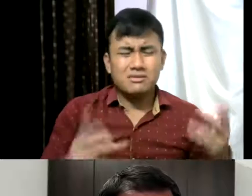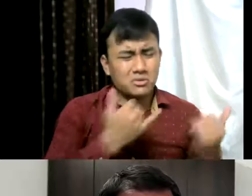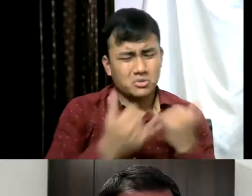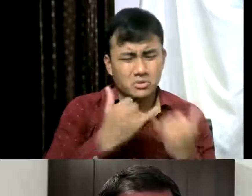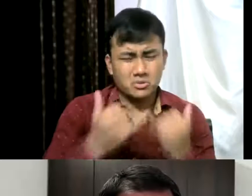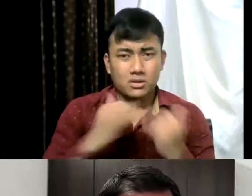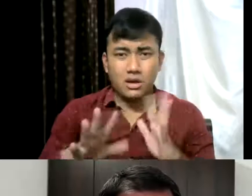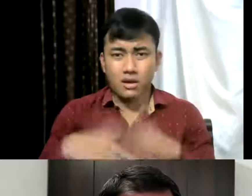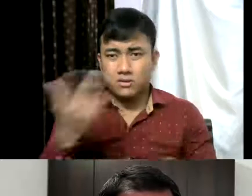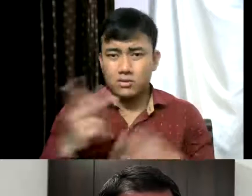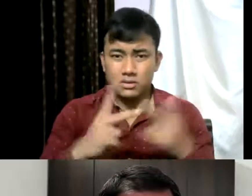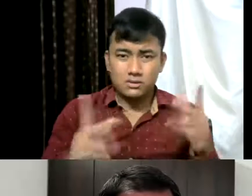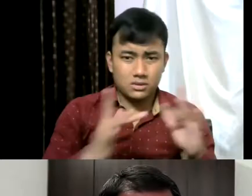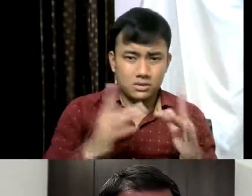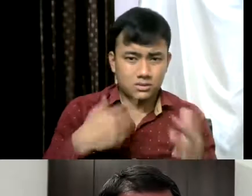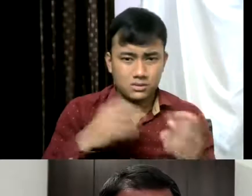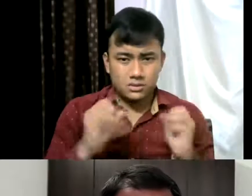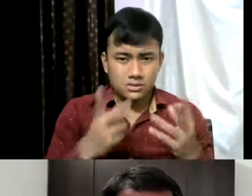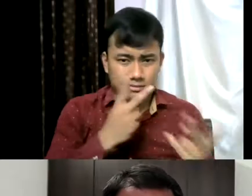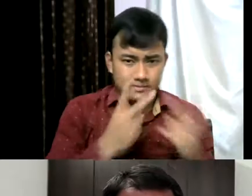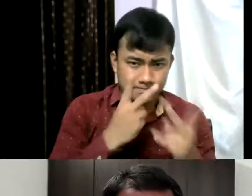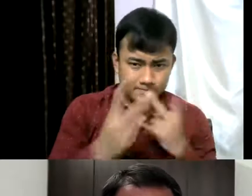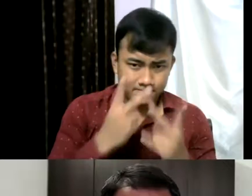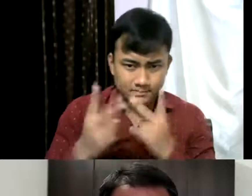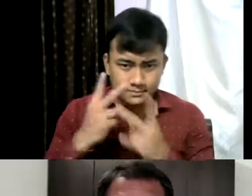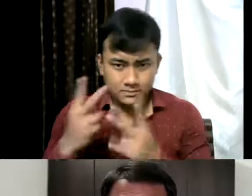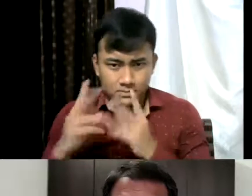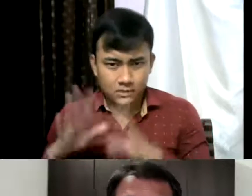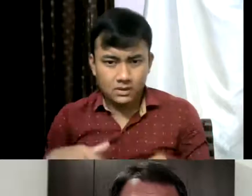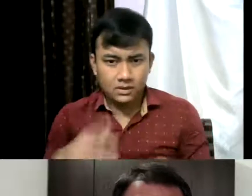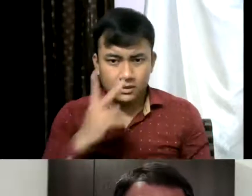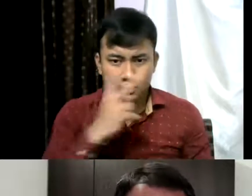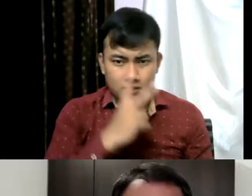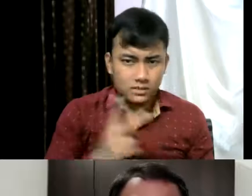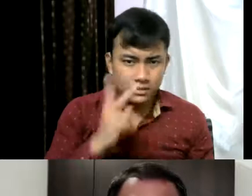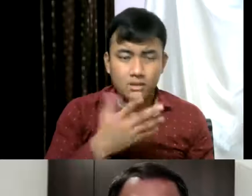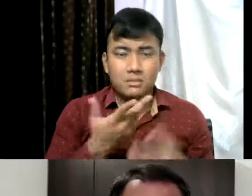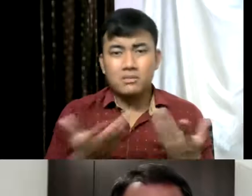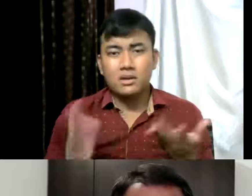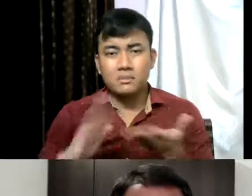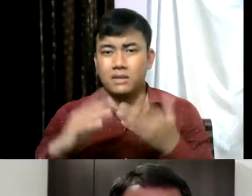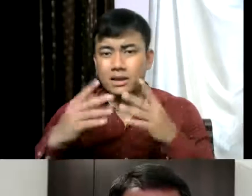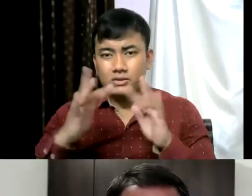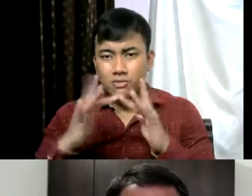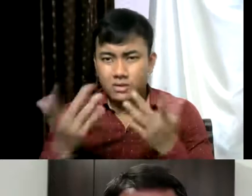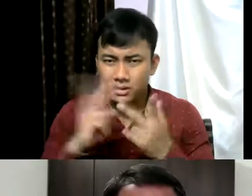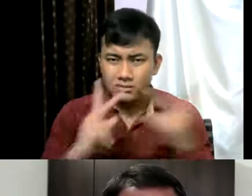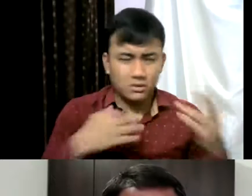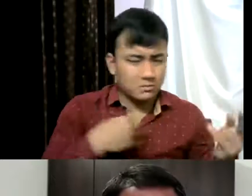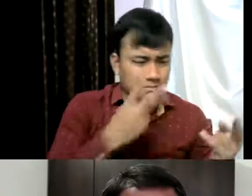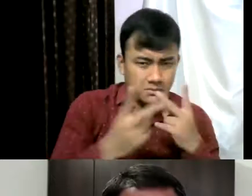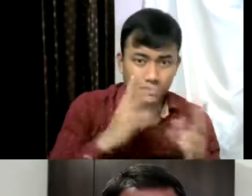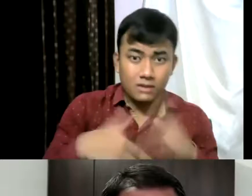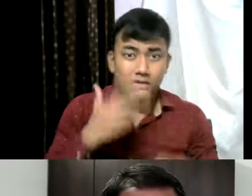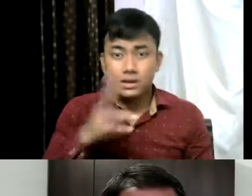these pages, and they just replicate everything that your matrimonial websites or classified advertisements did. I am a